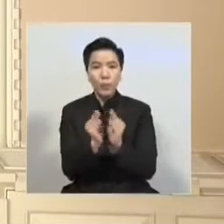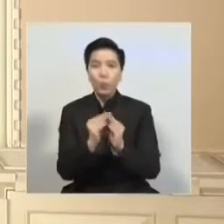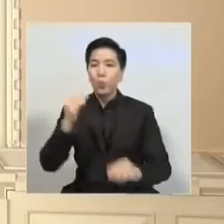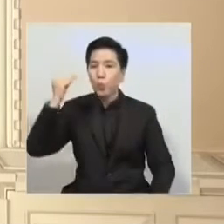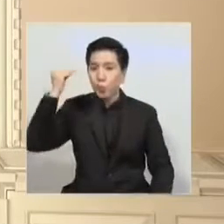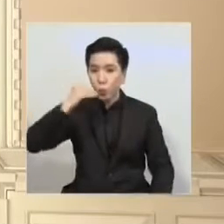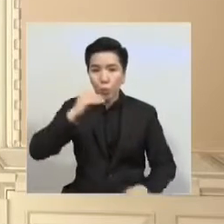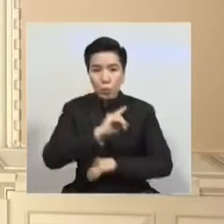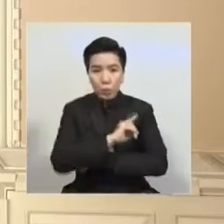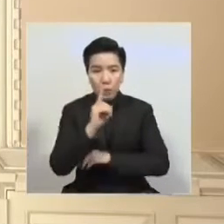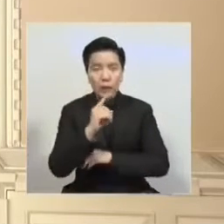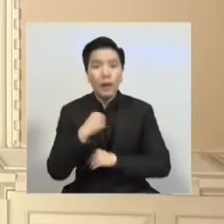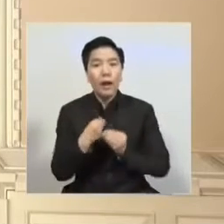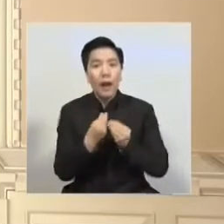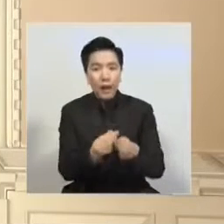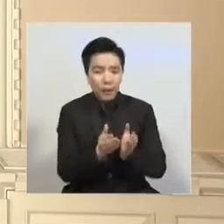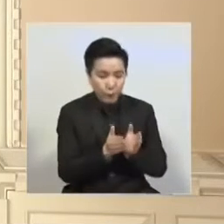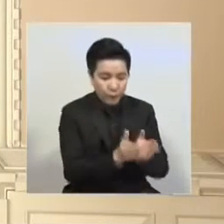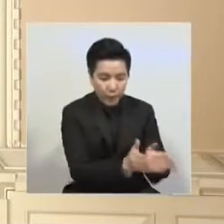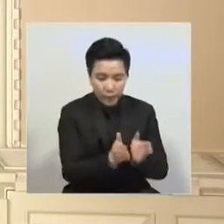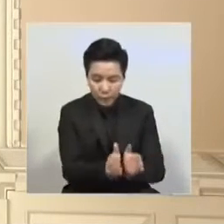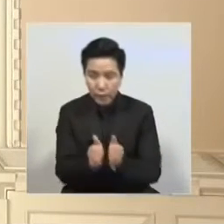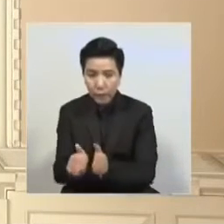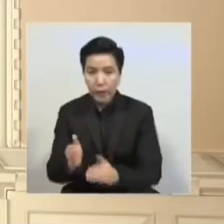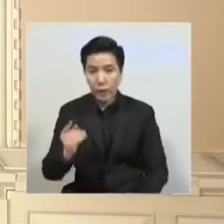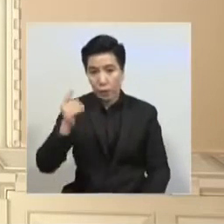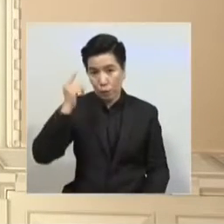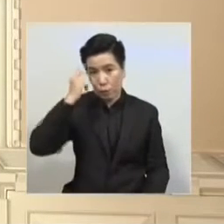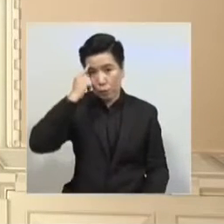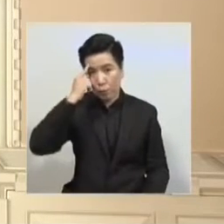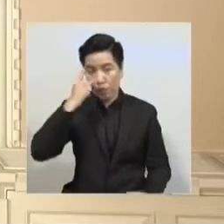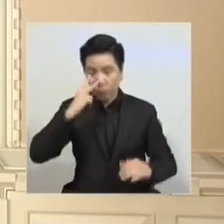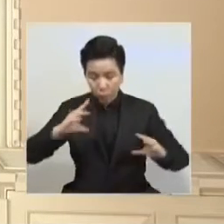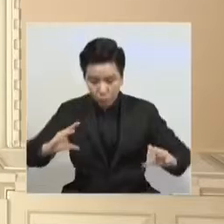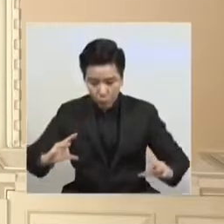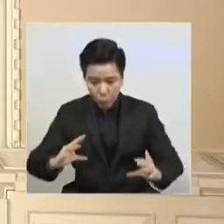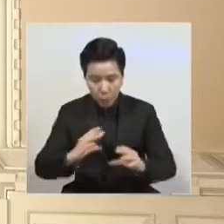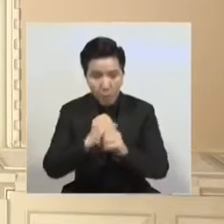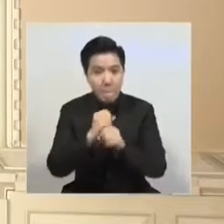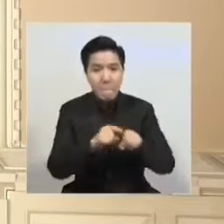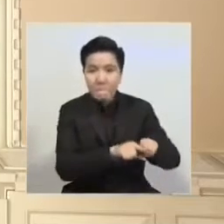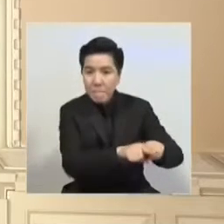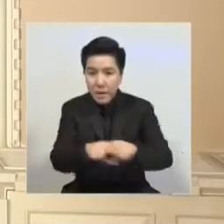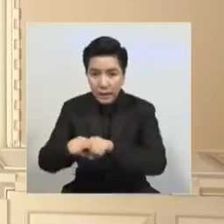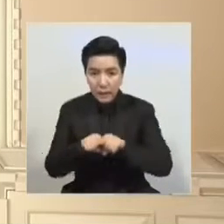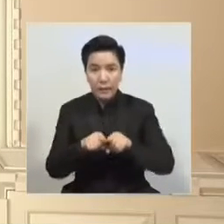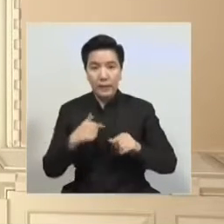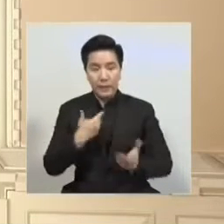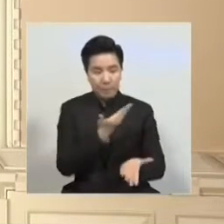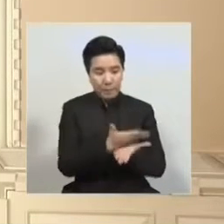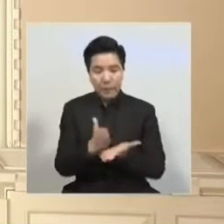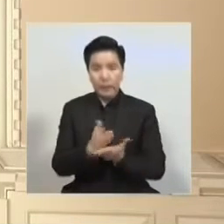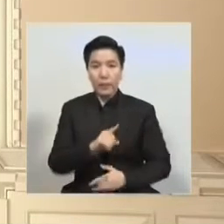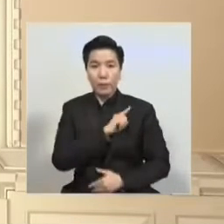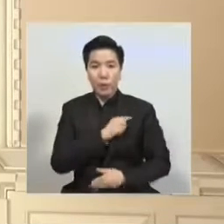feelings. He liked to address the feeling that this is very serious for the Thai society to try to cope with